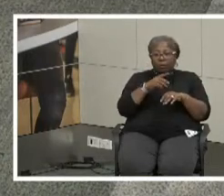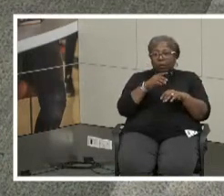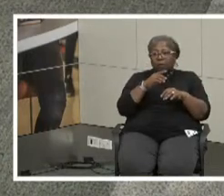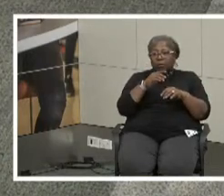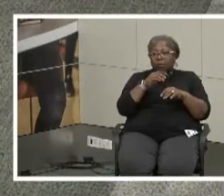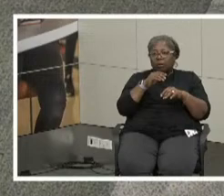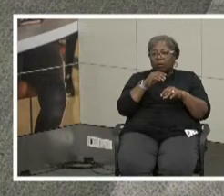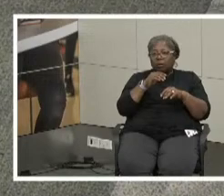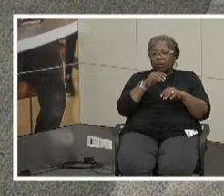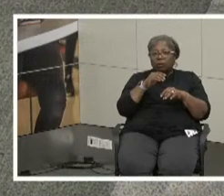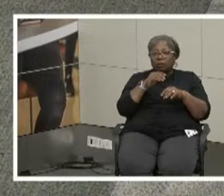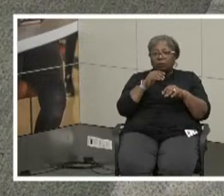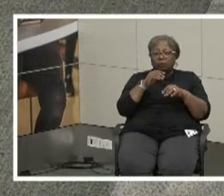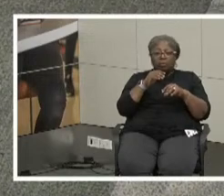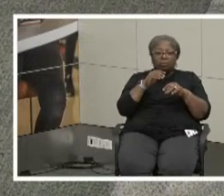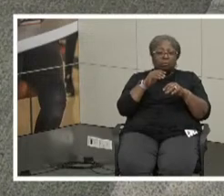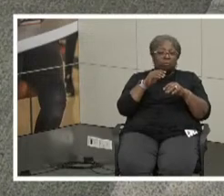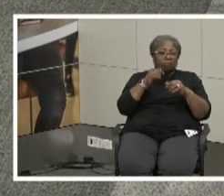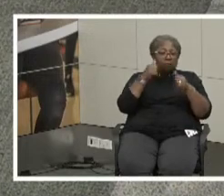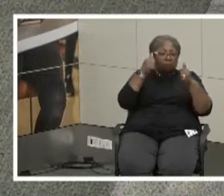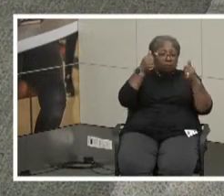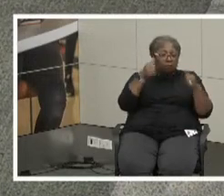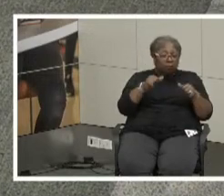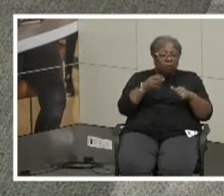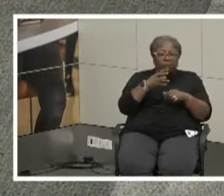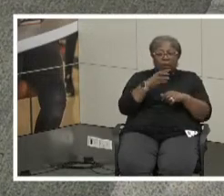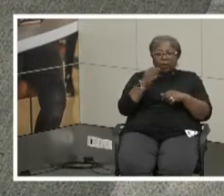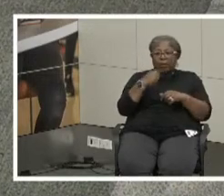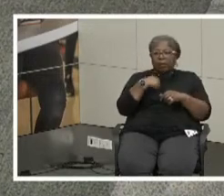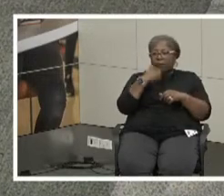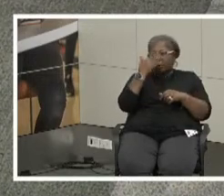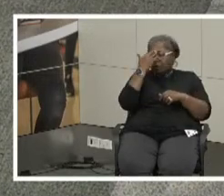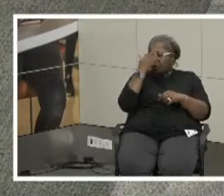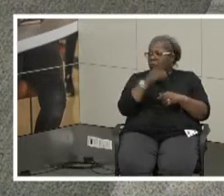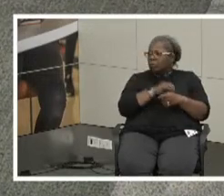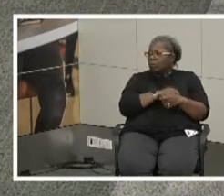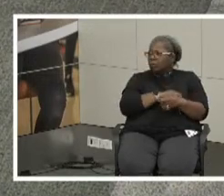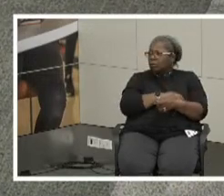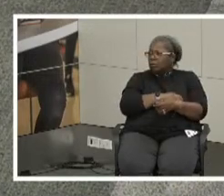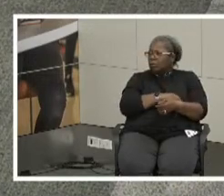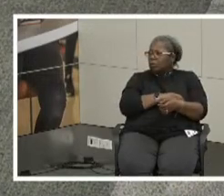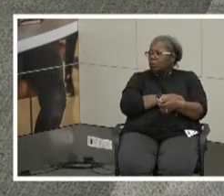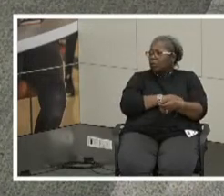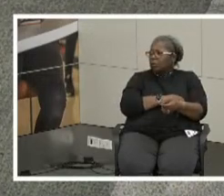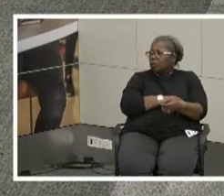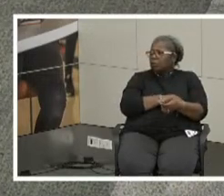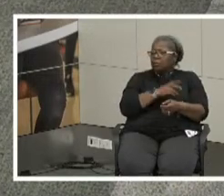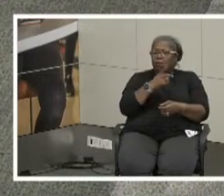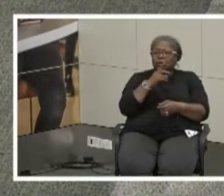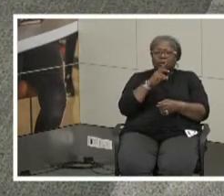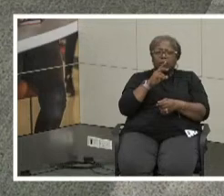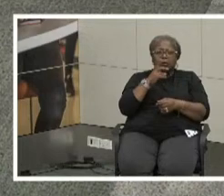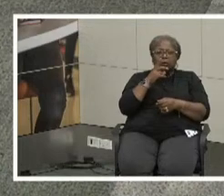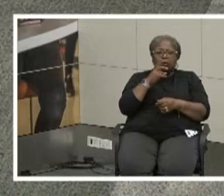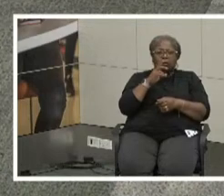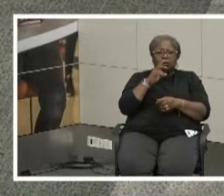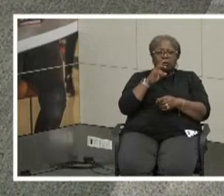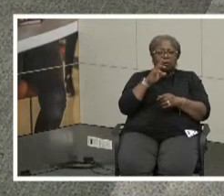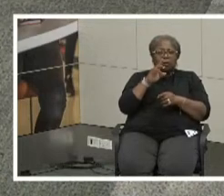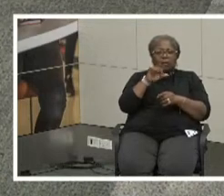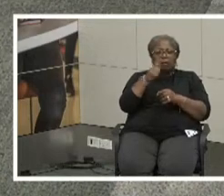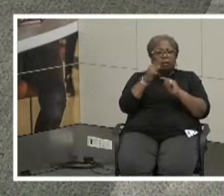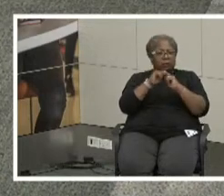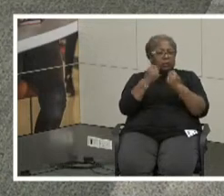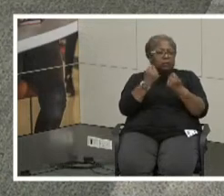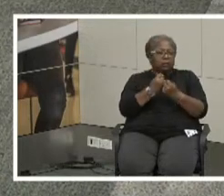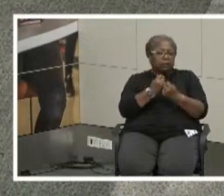some principles put things on the Marquees and I know um that Dr Martinez and her team were um